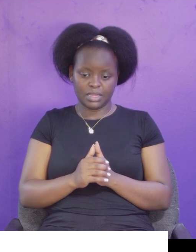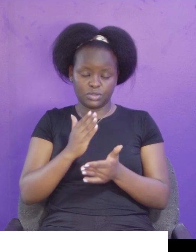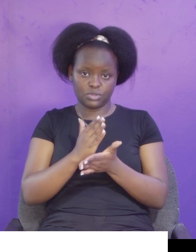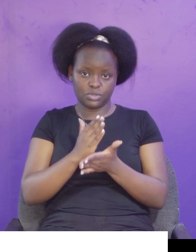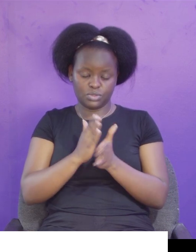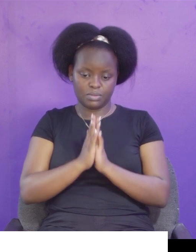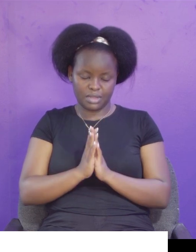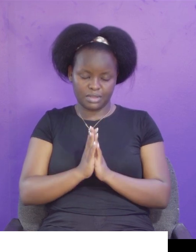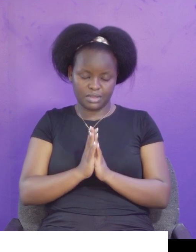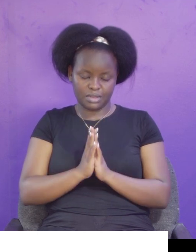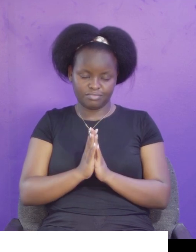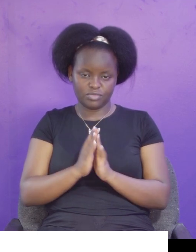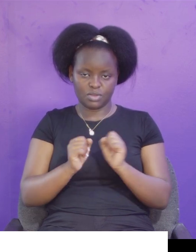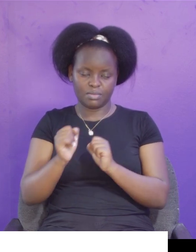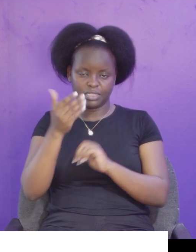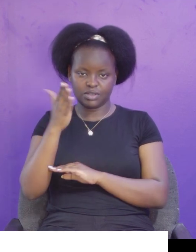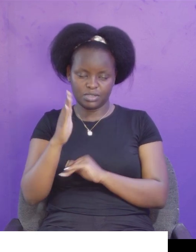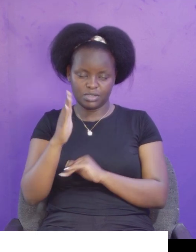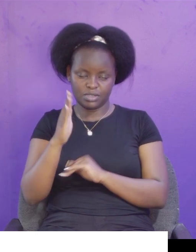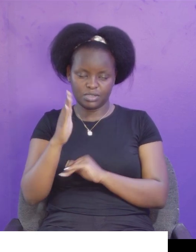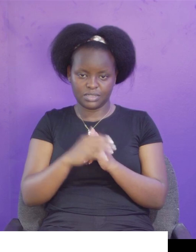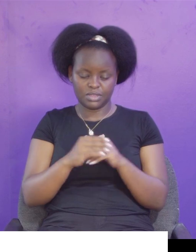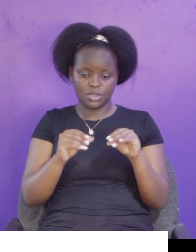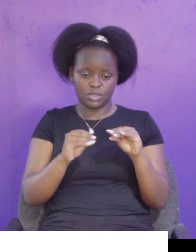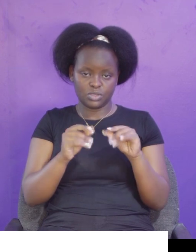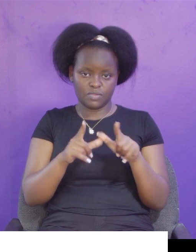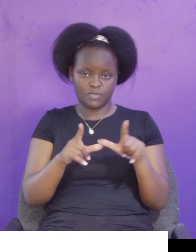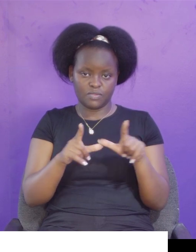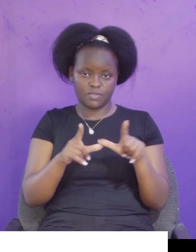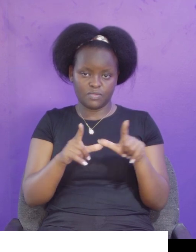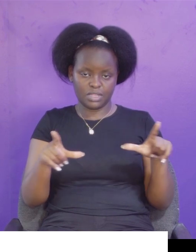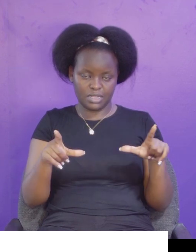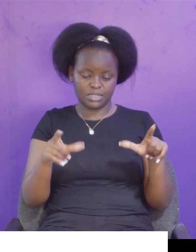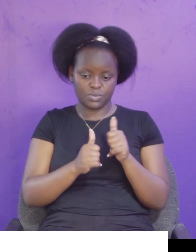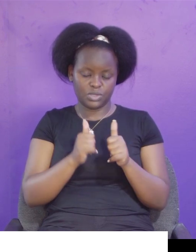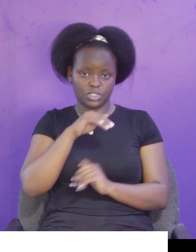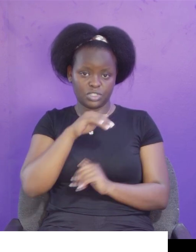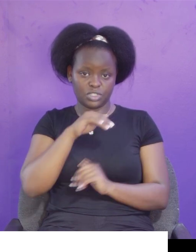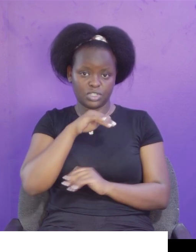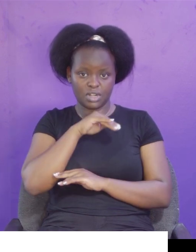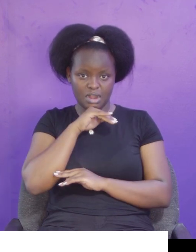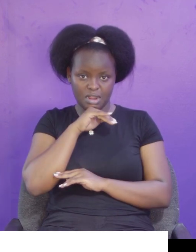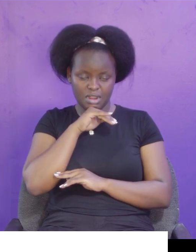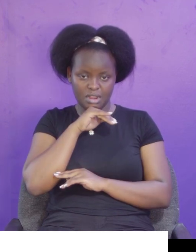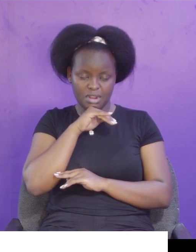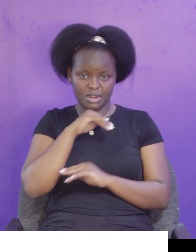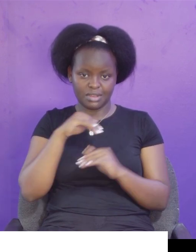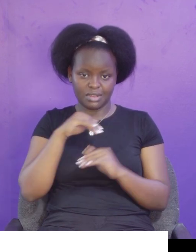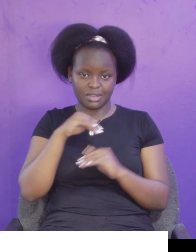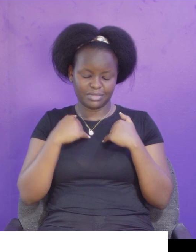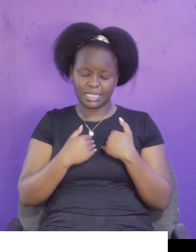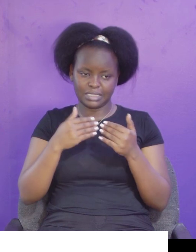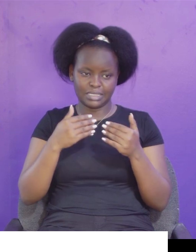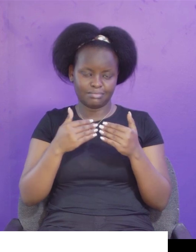God that the soil of the land which Honorable Raila so tirelessly served